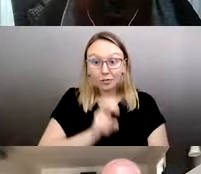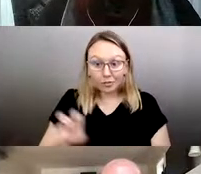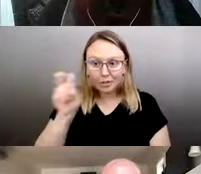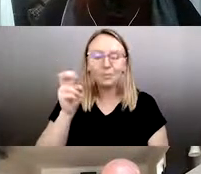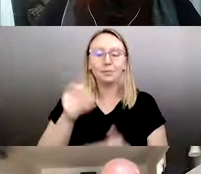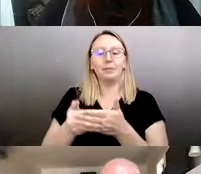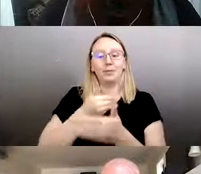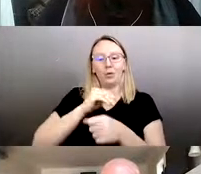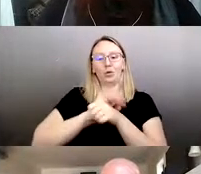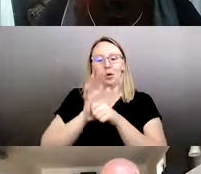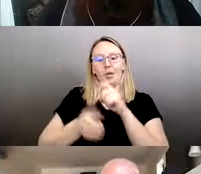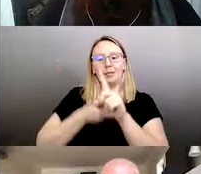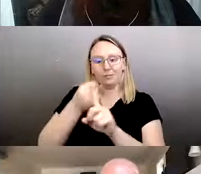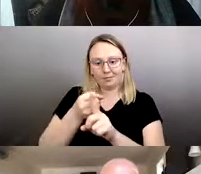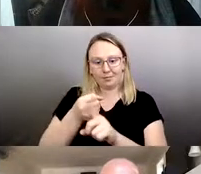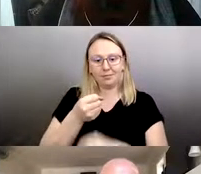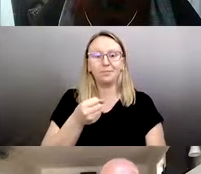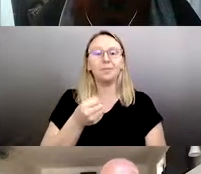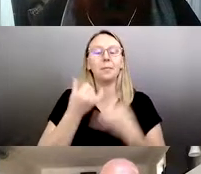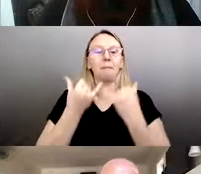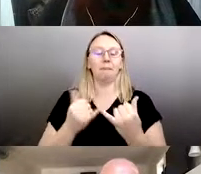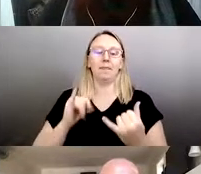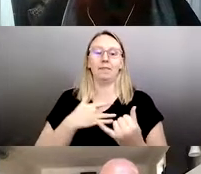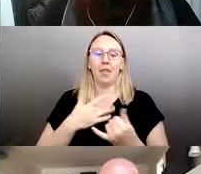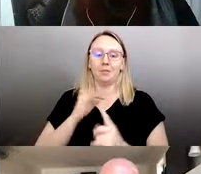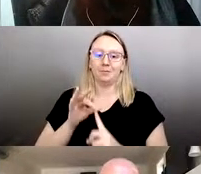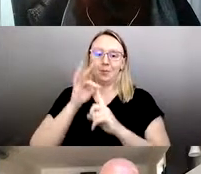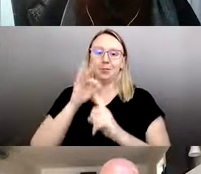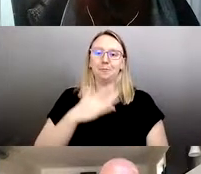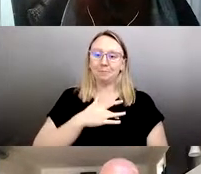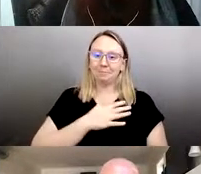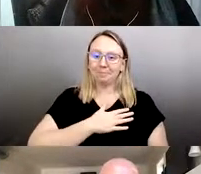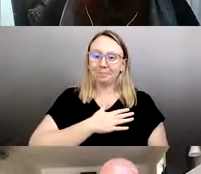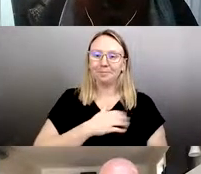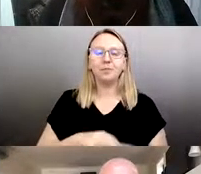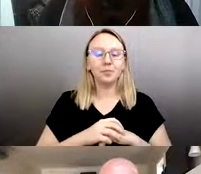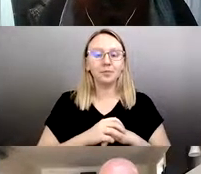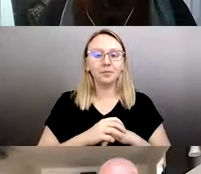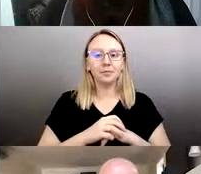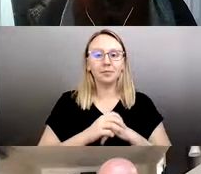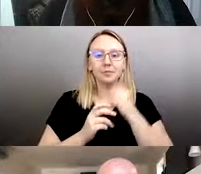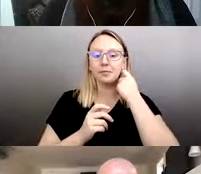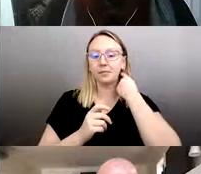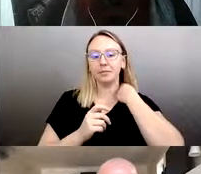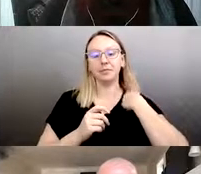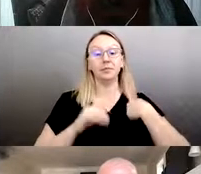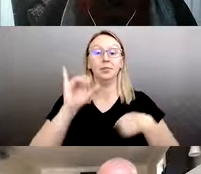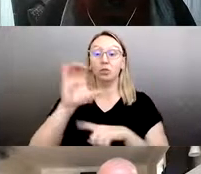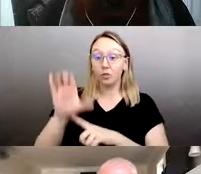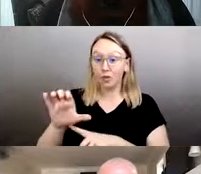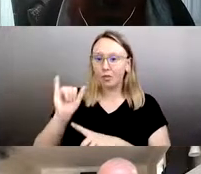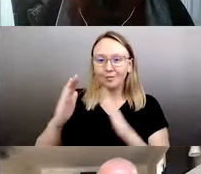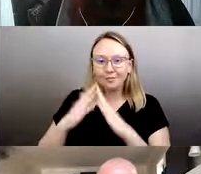took hold. So it now has a special place in my heart. In turn, Chicago is a city I love, a